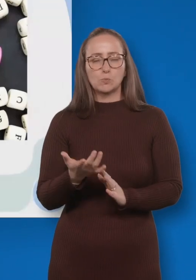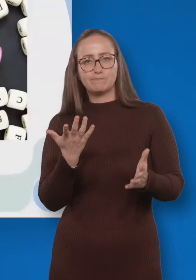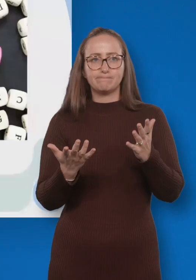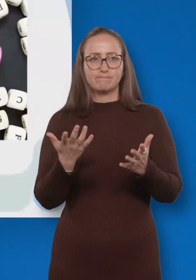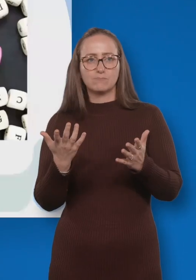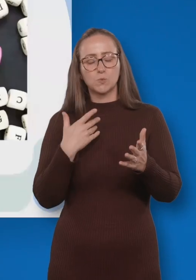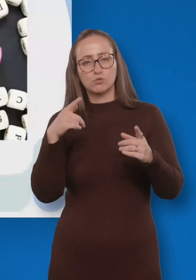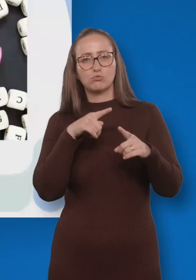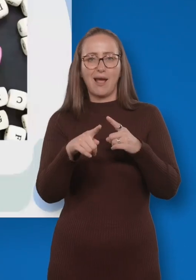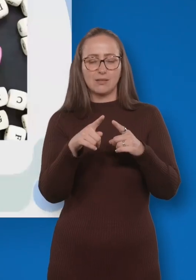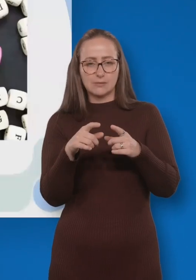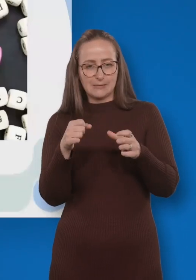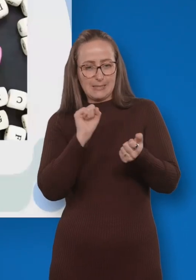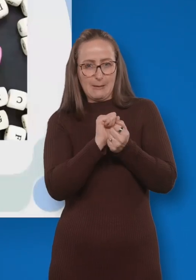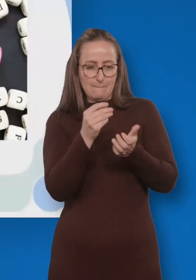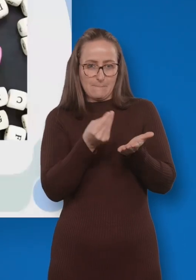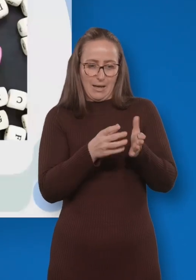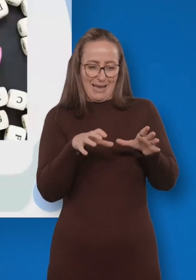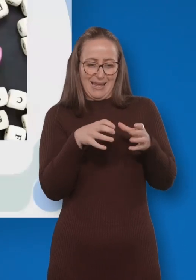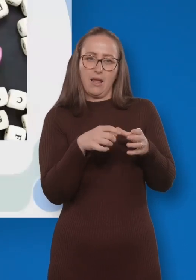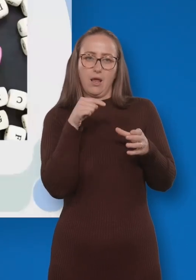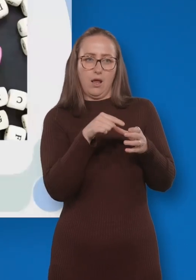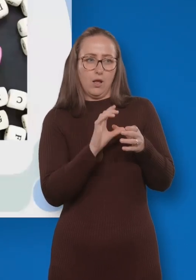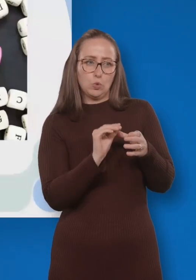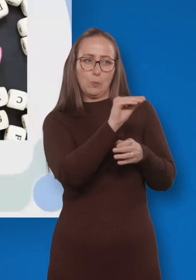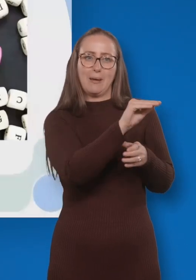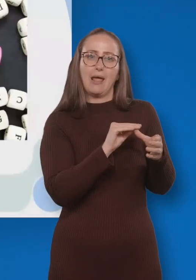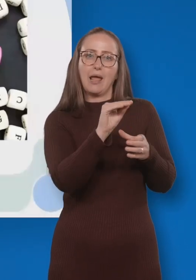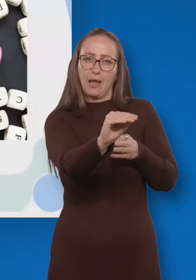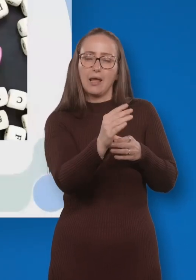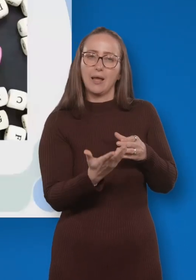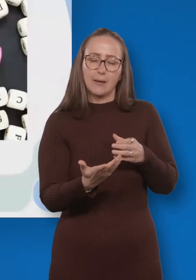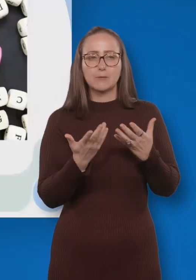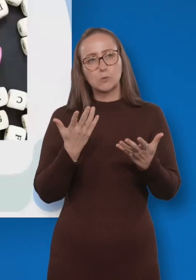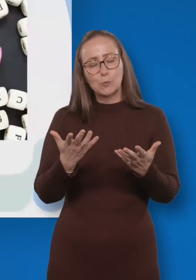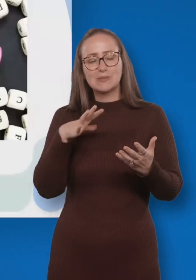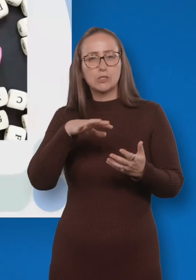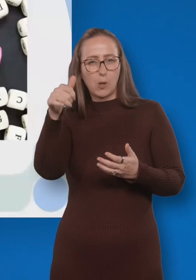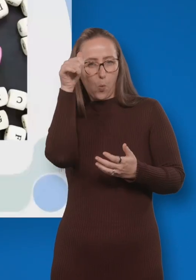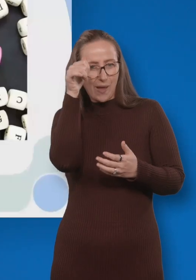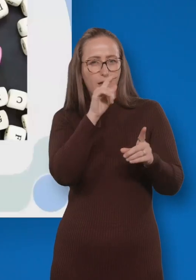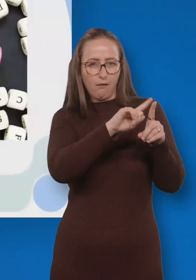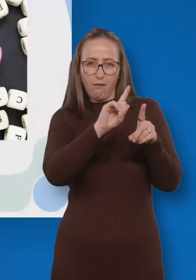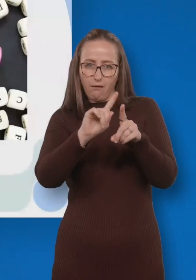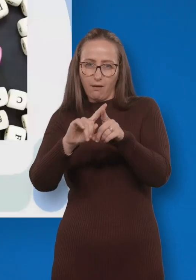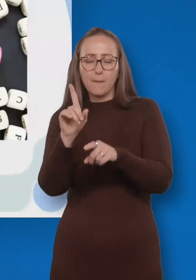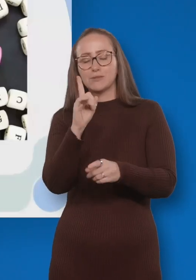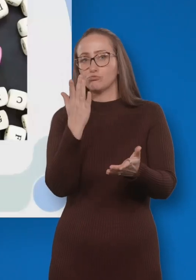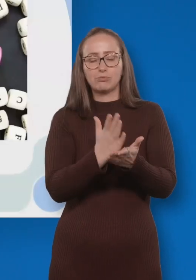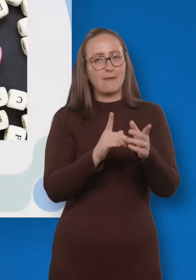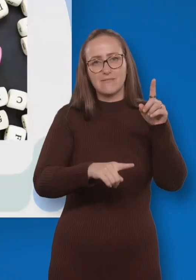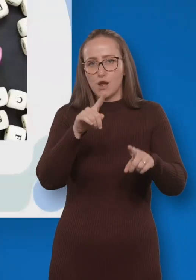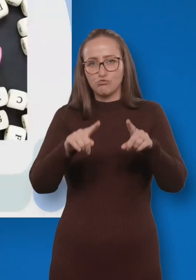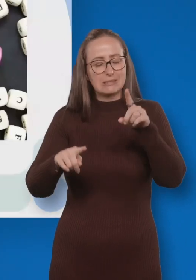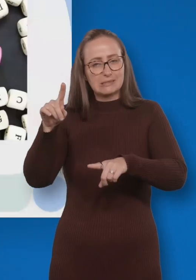we've kind of effectively kind of ring fence money for a bursary, if you like. So I think trying to be aware of those things, but I think it really